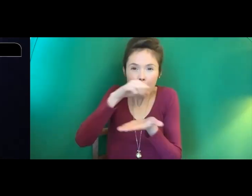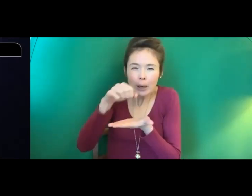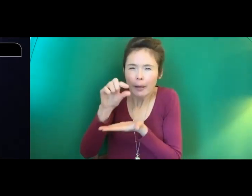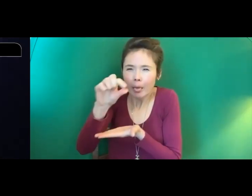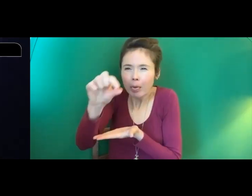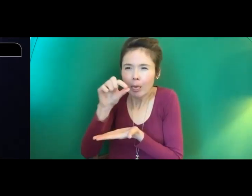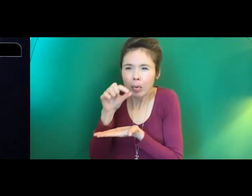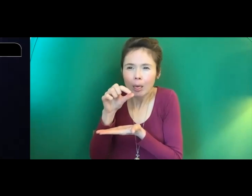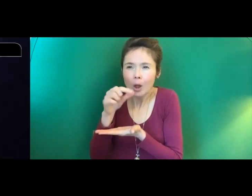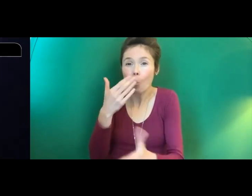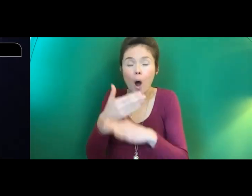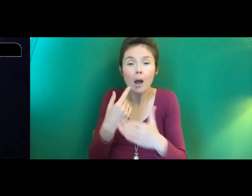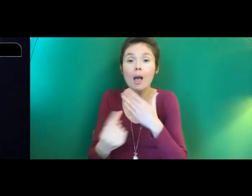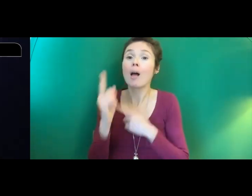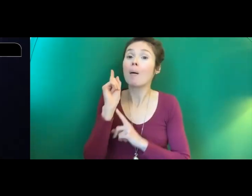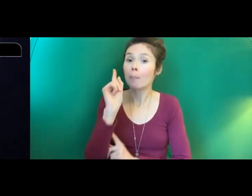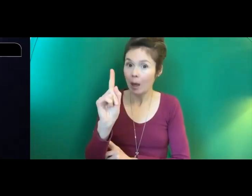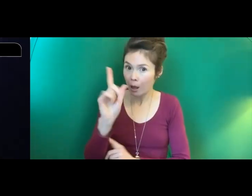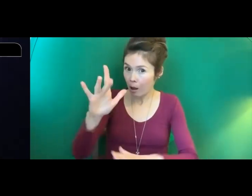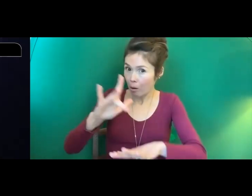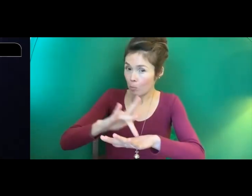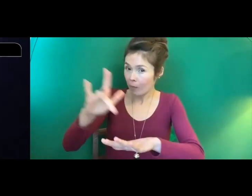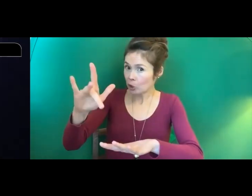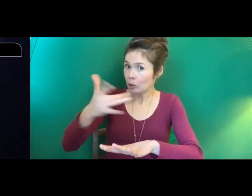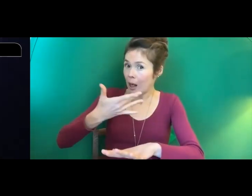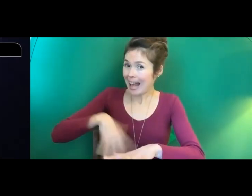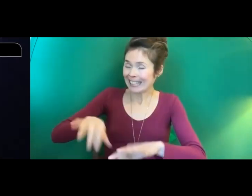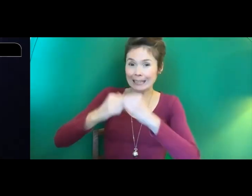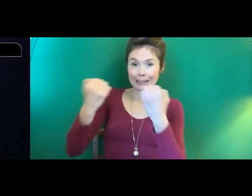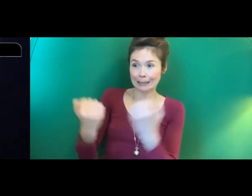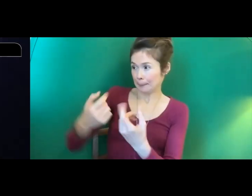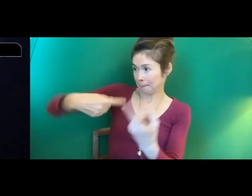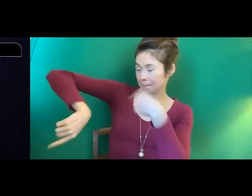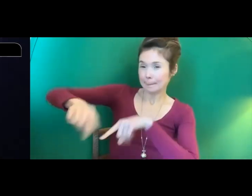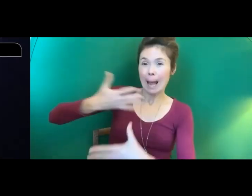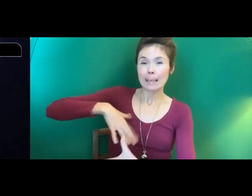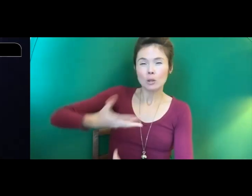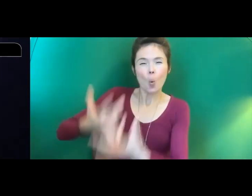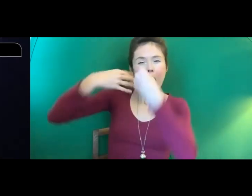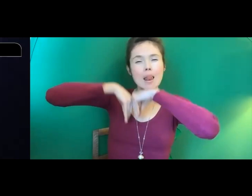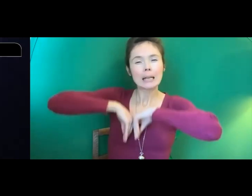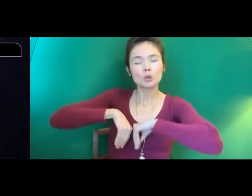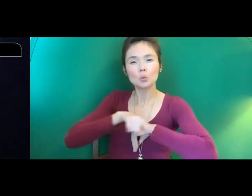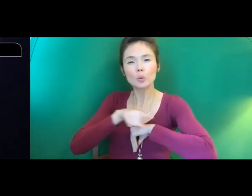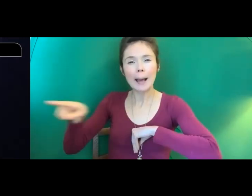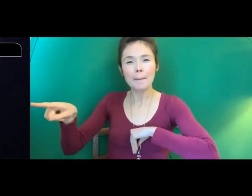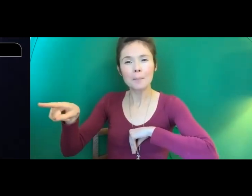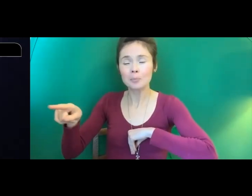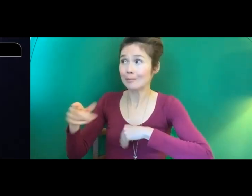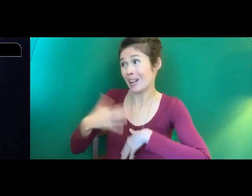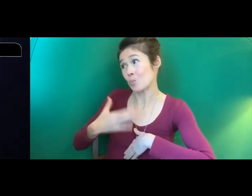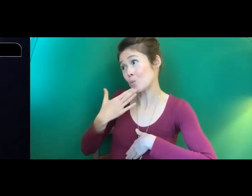as a professional artist, I need people around me, and I need to listen to them. So building a team, and I would like to thank Anders